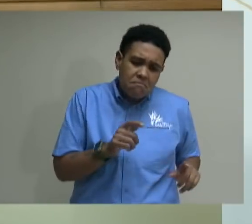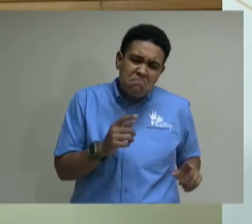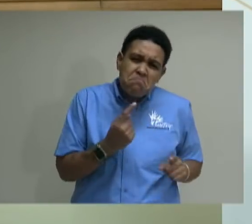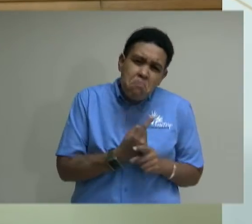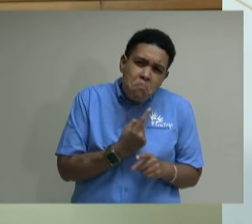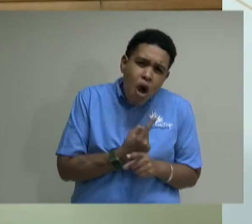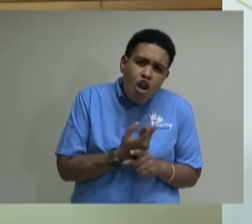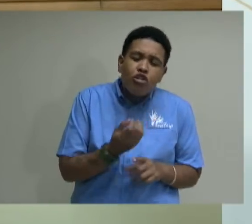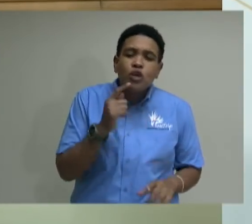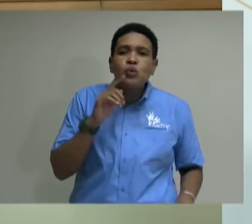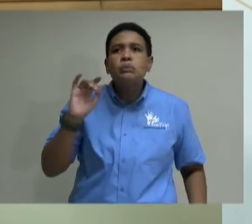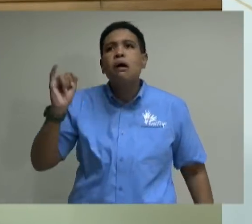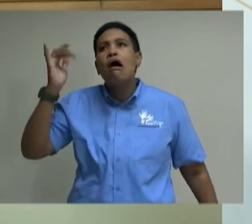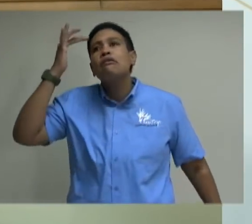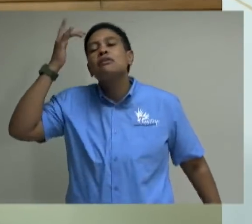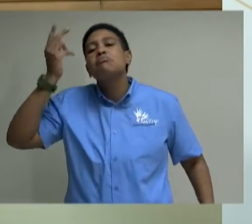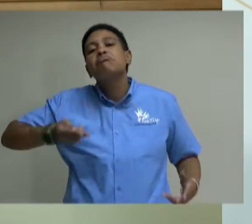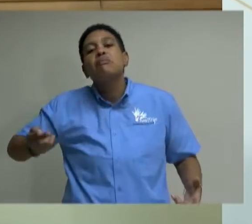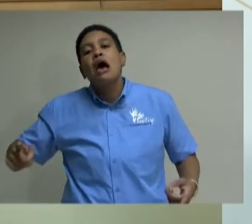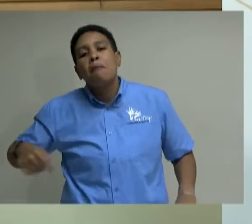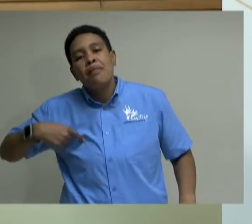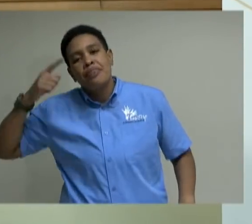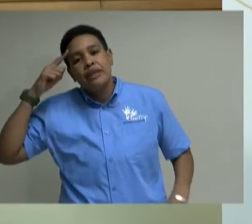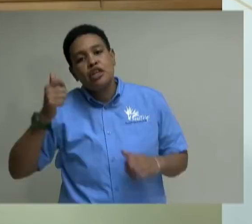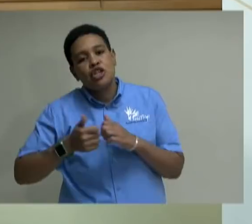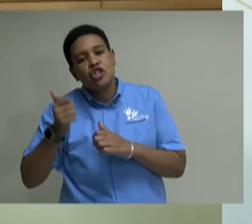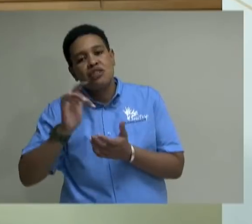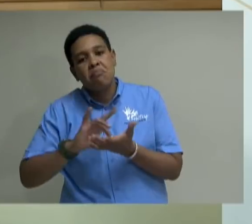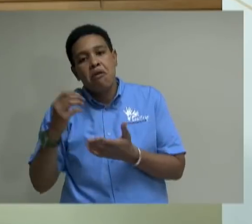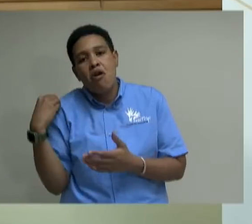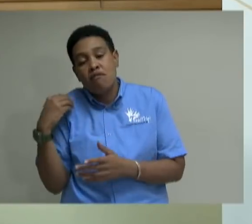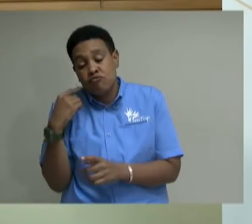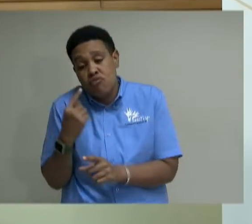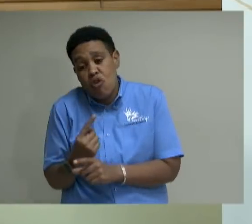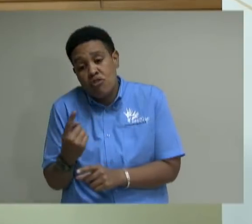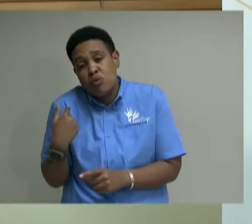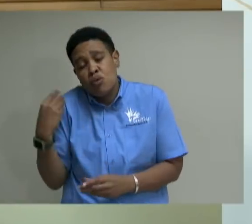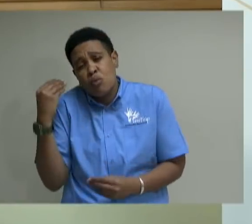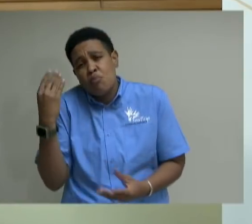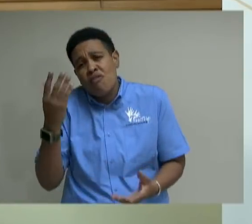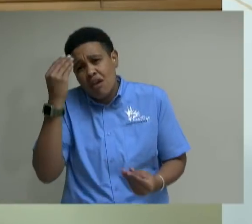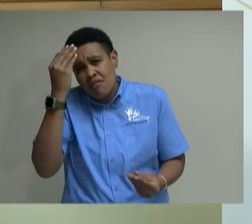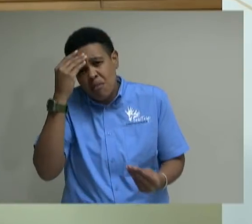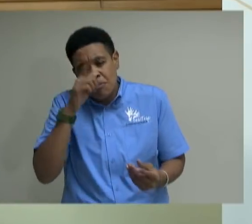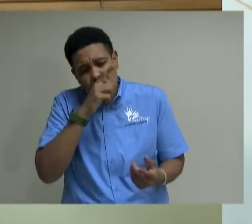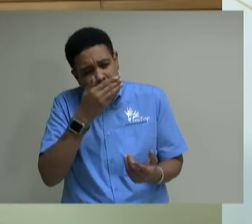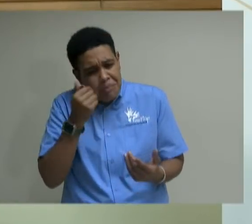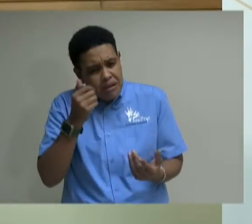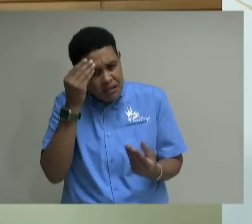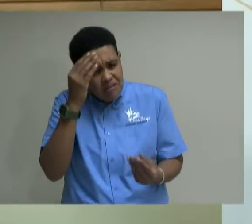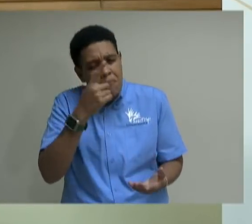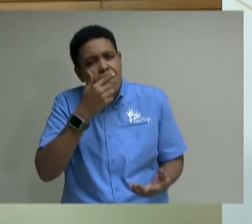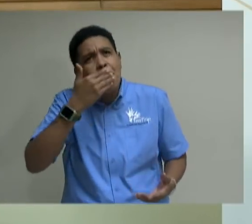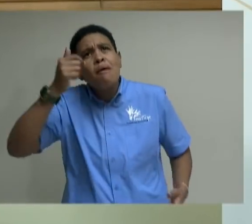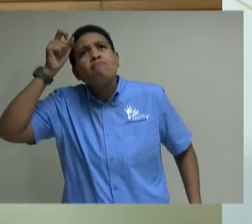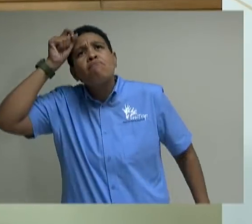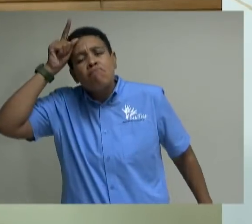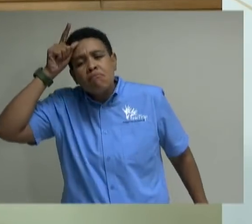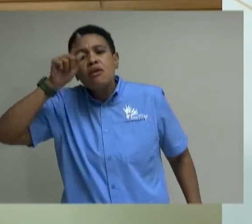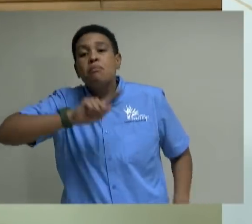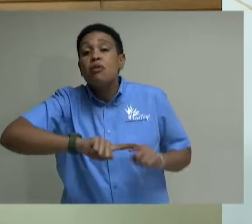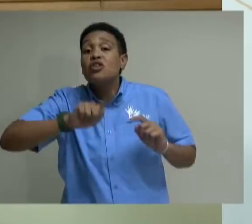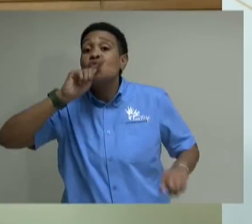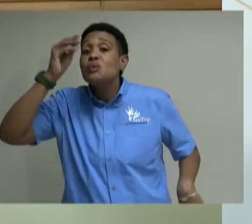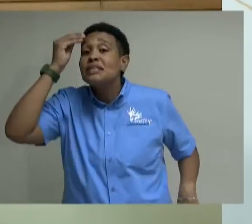very critical. I think the CMO is correct. We could provide some details, better particulars for better understanding. But just to say, it is